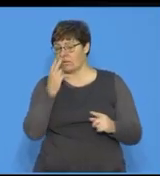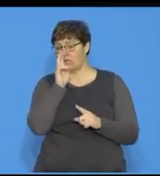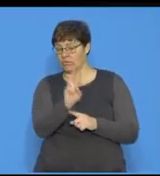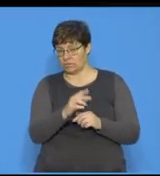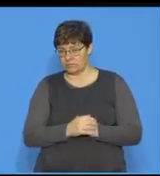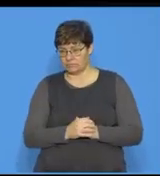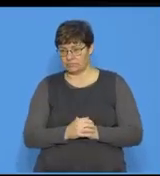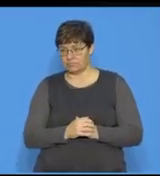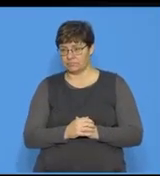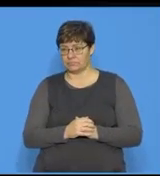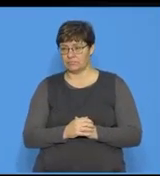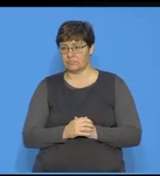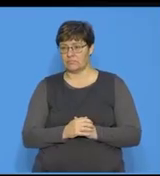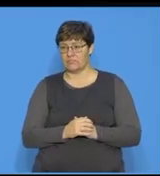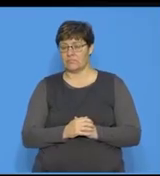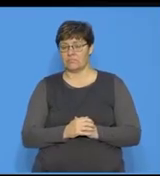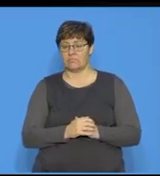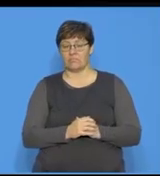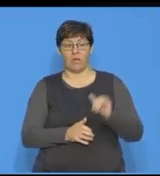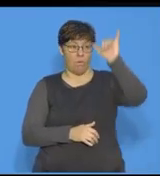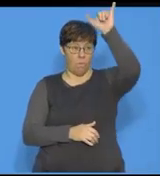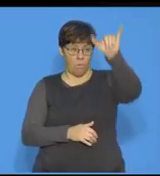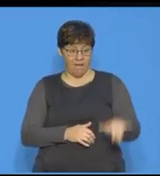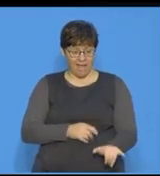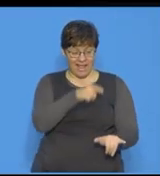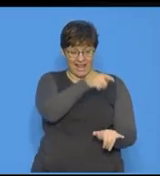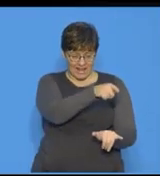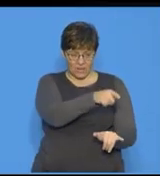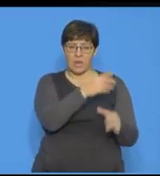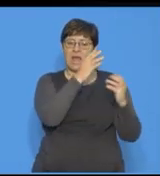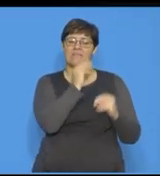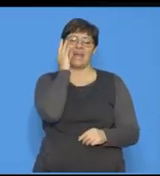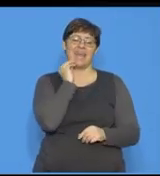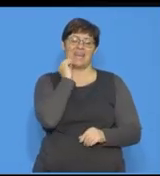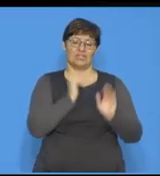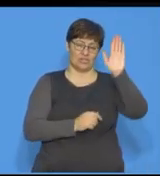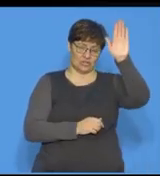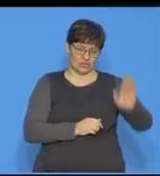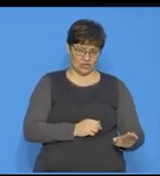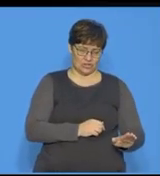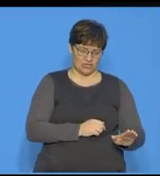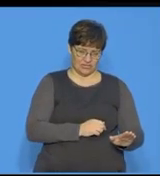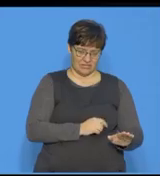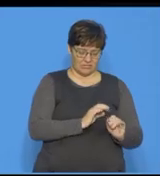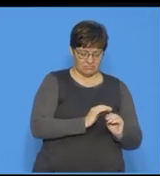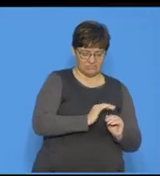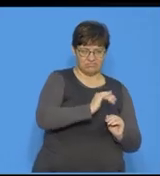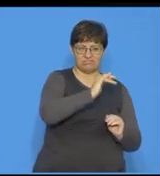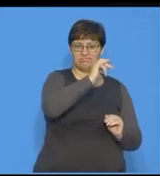look. On our y-axis, we have the ages. And notice that